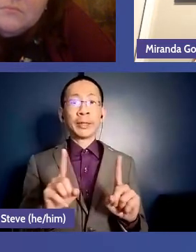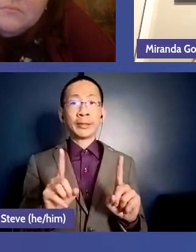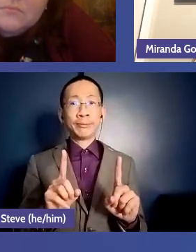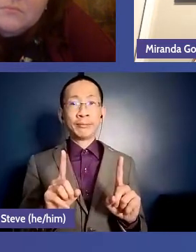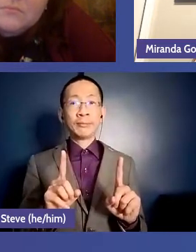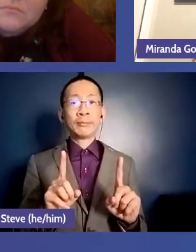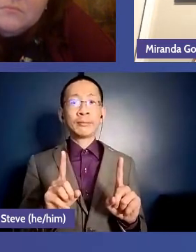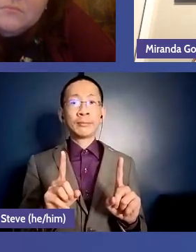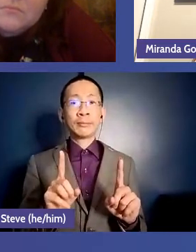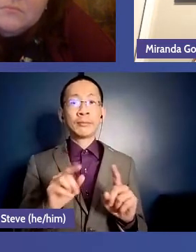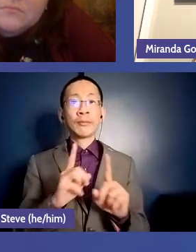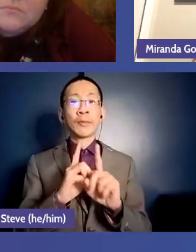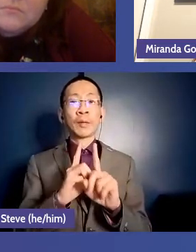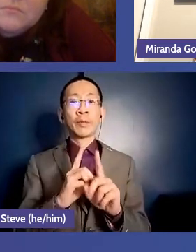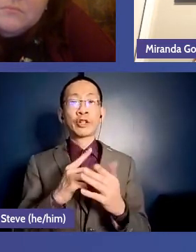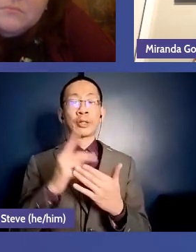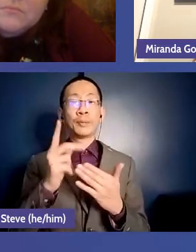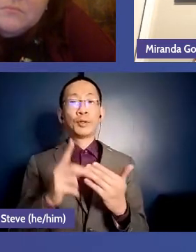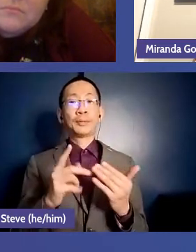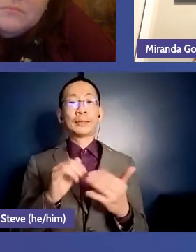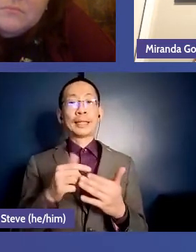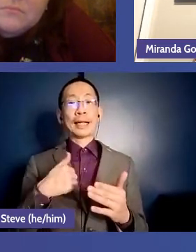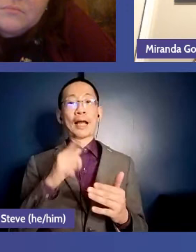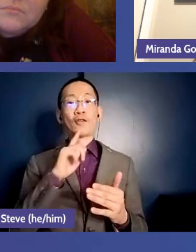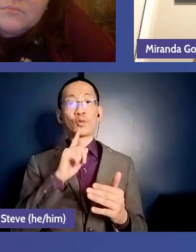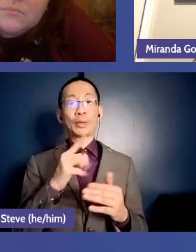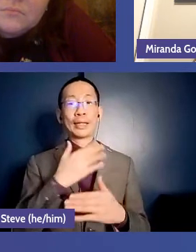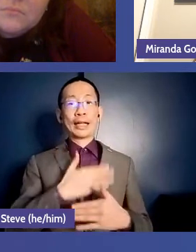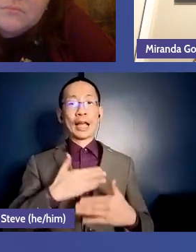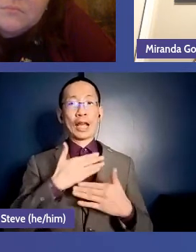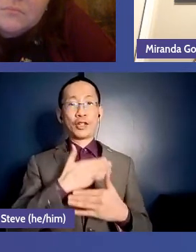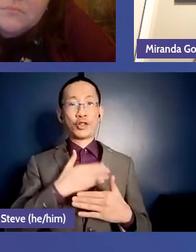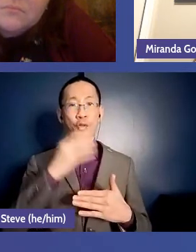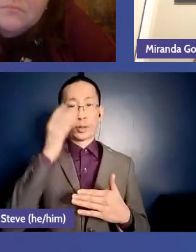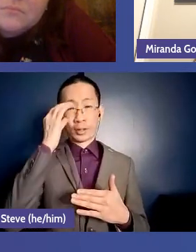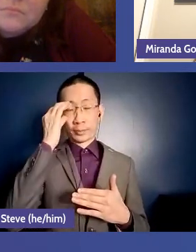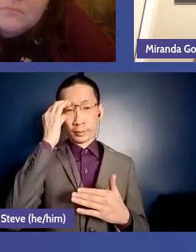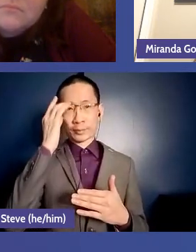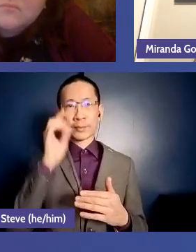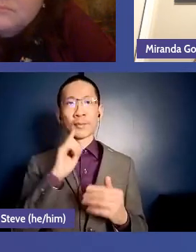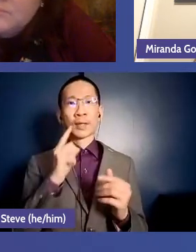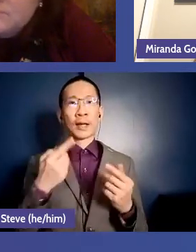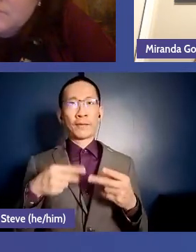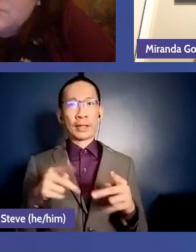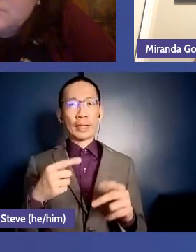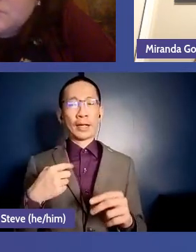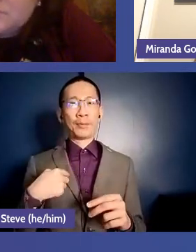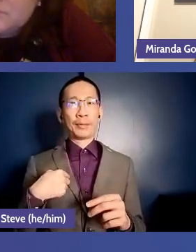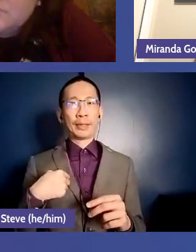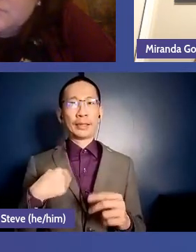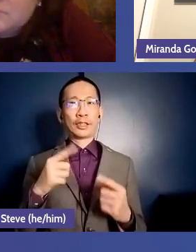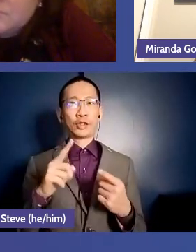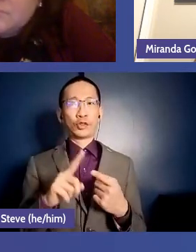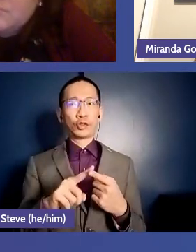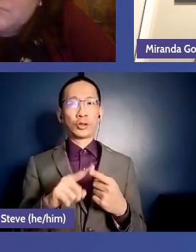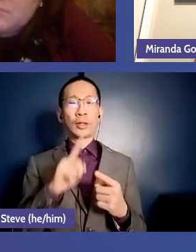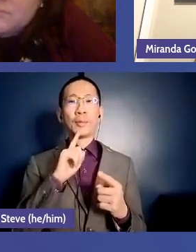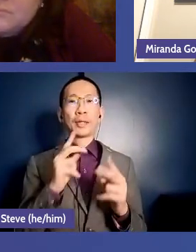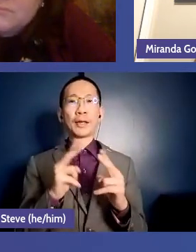But the mentorship programs that I've really enjoyed have allowed me to be